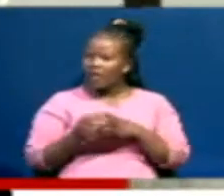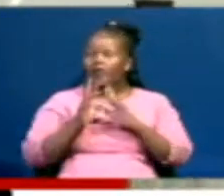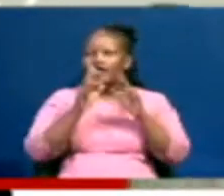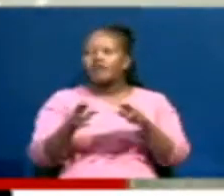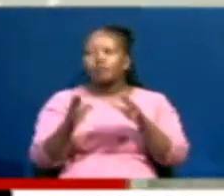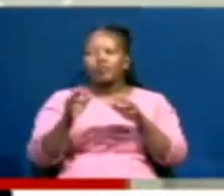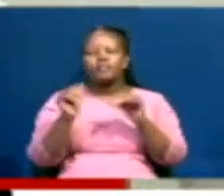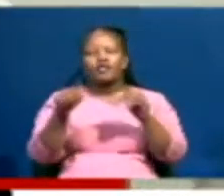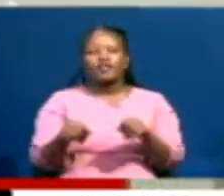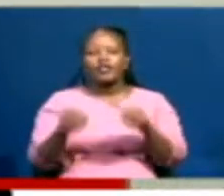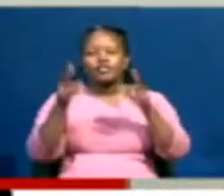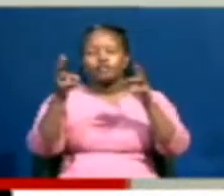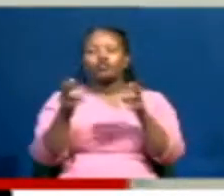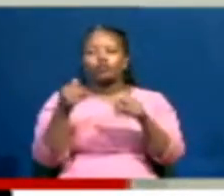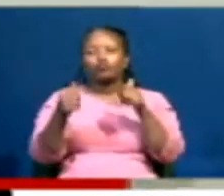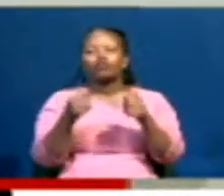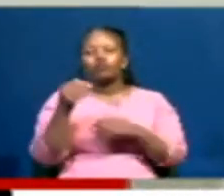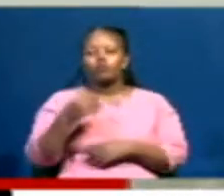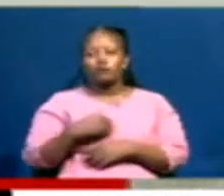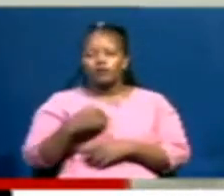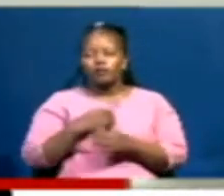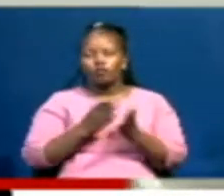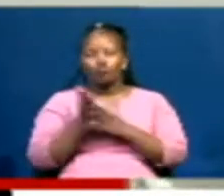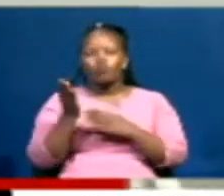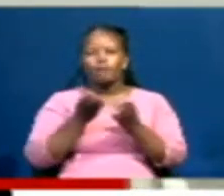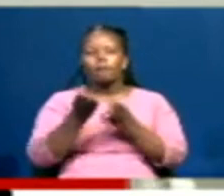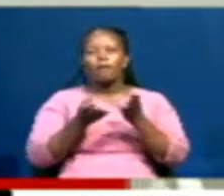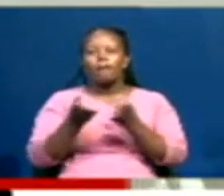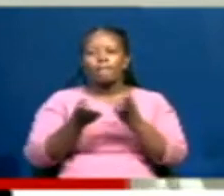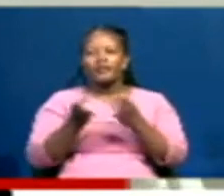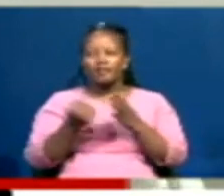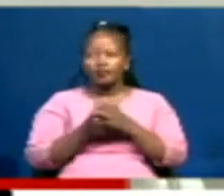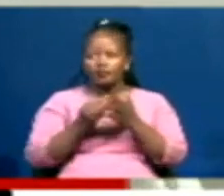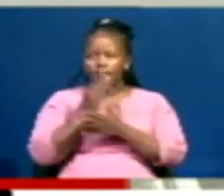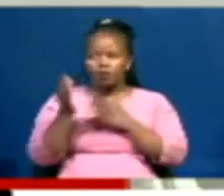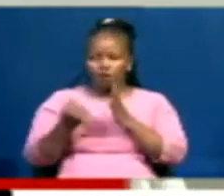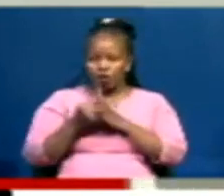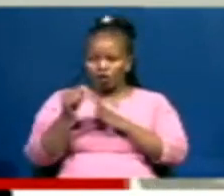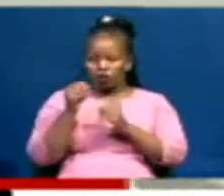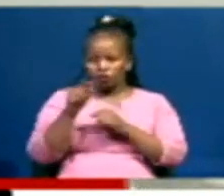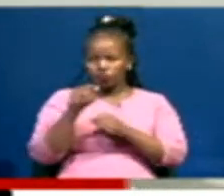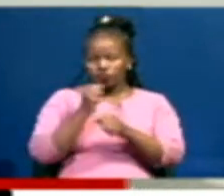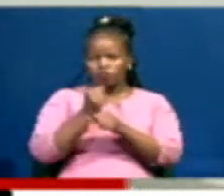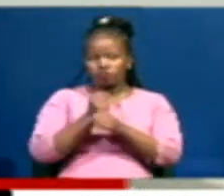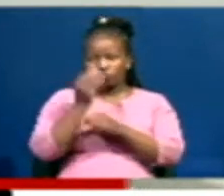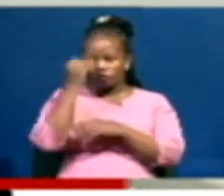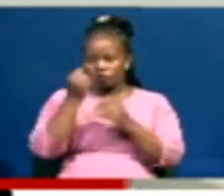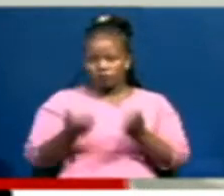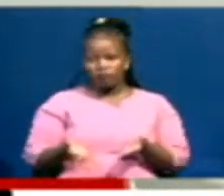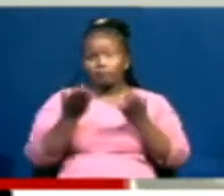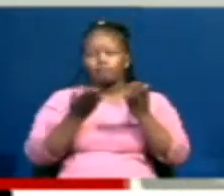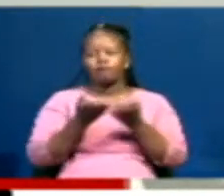that are inhibiting them in terms of business. So all this we are doing so that we can be able to improve our business environment. And I think